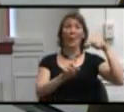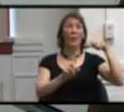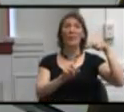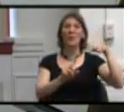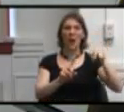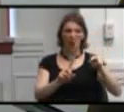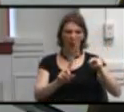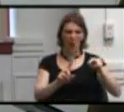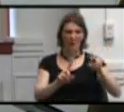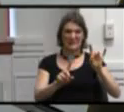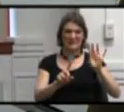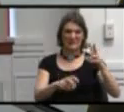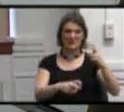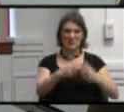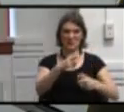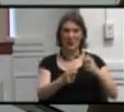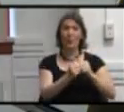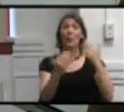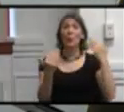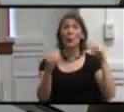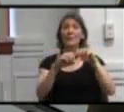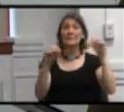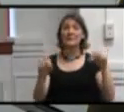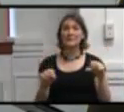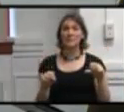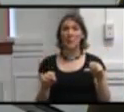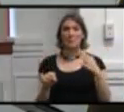some pretty substantial issues with the cooling system,